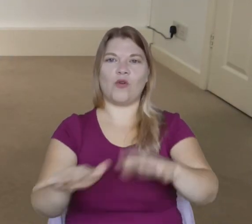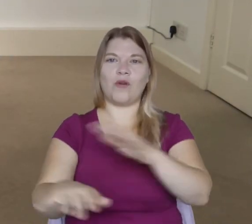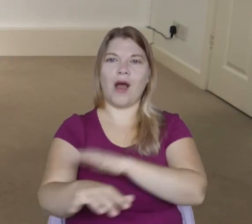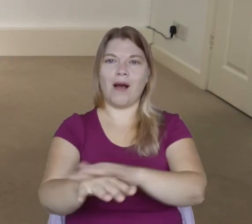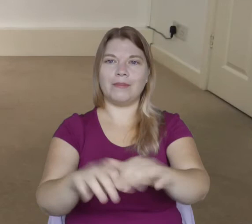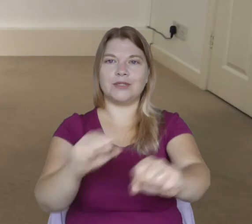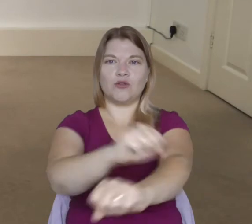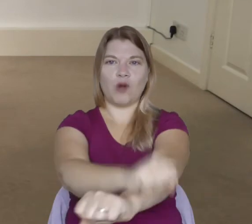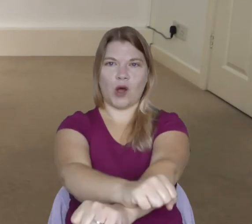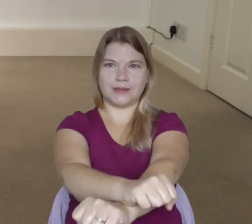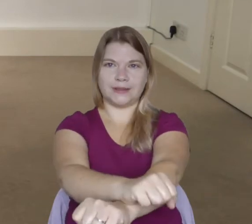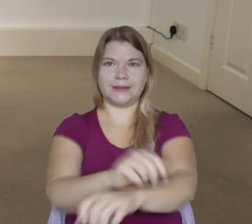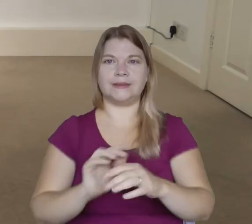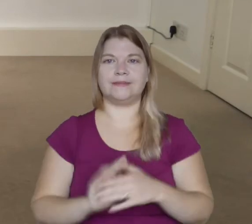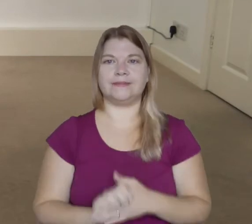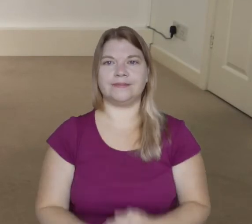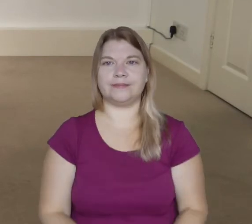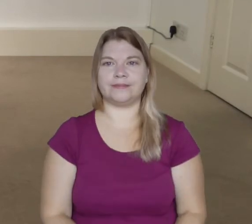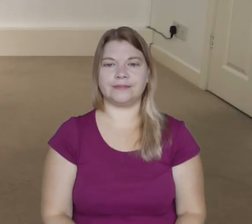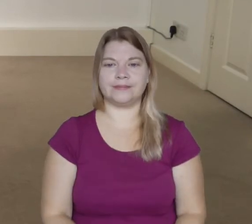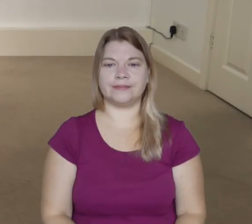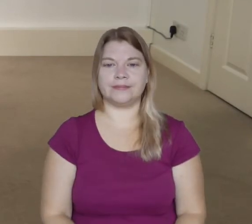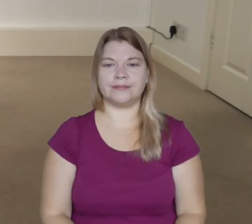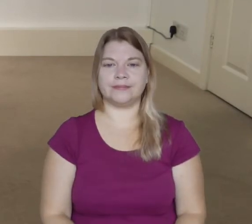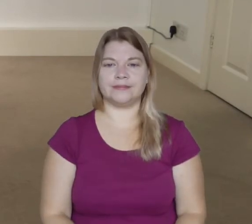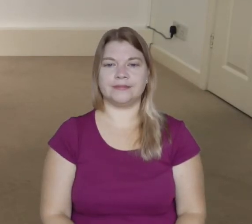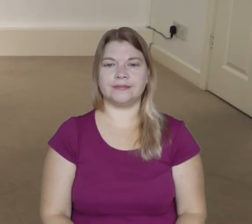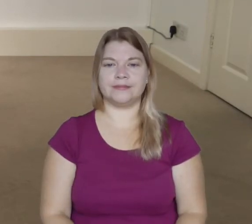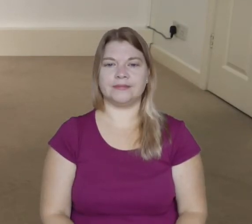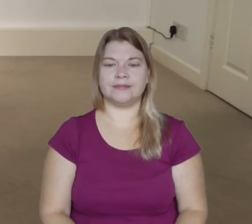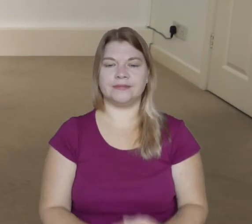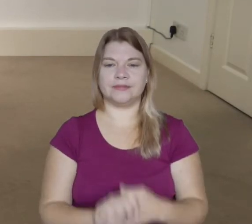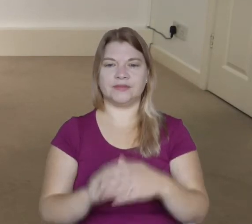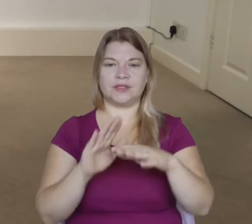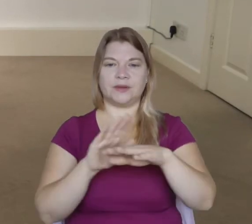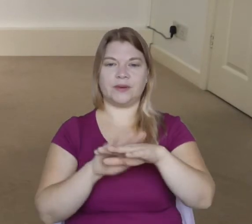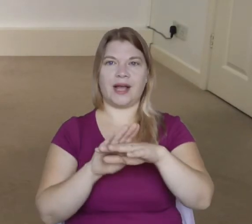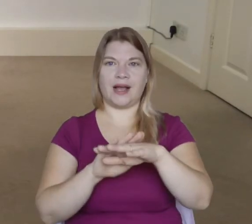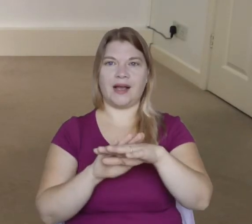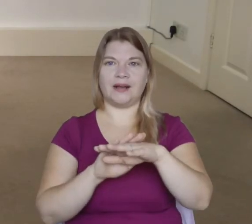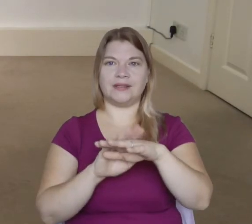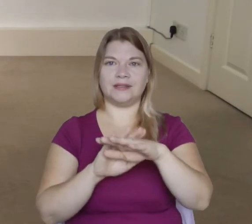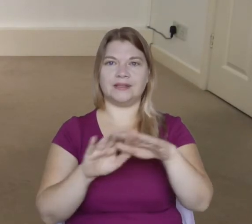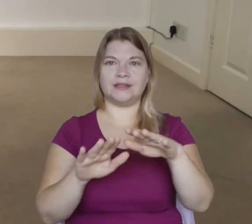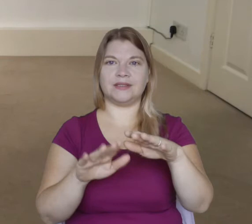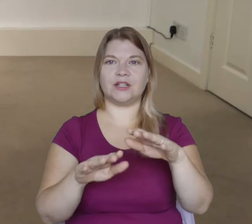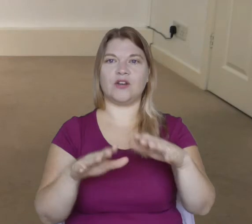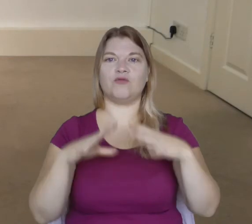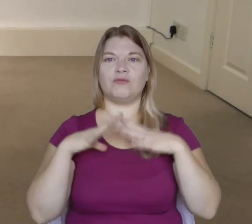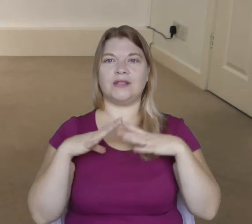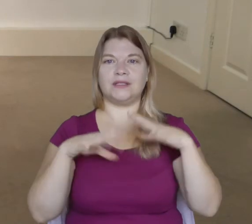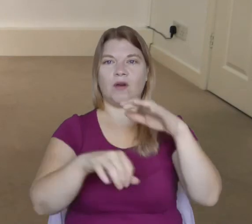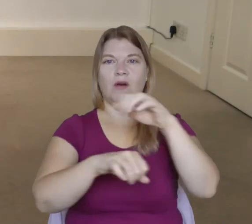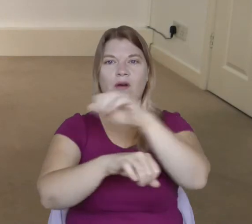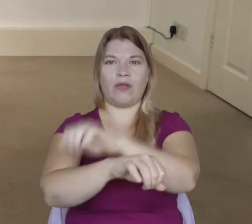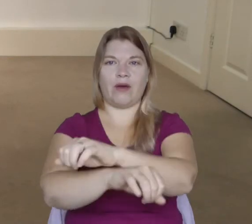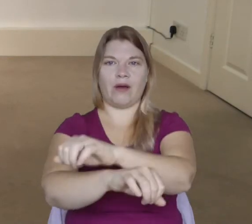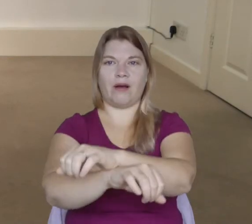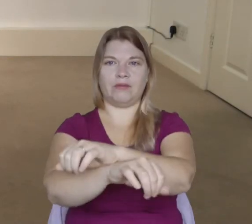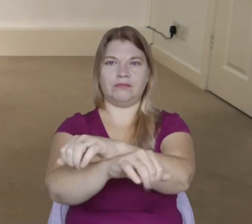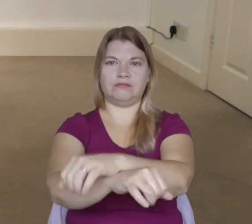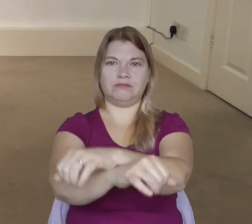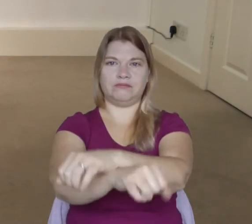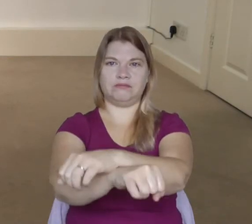our body. So our top one forearm is resting on the other. Okay,